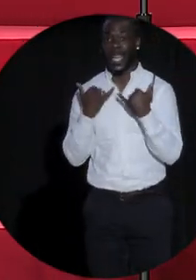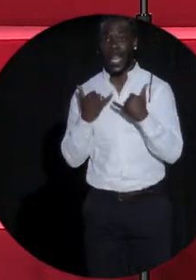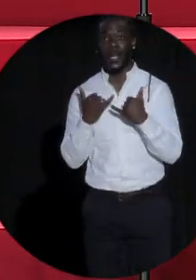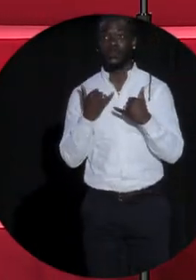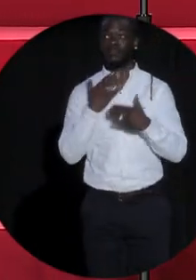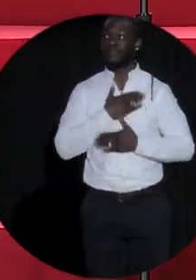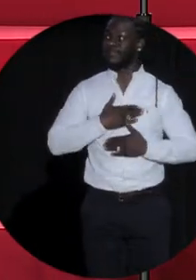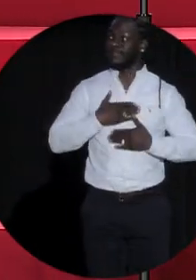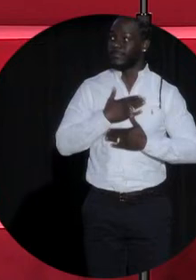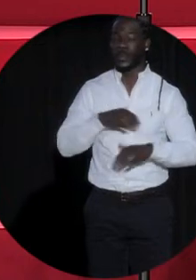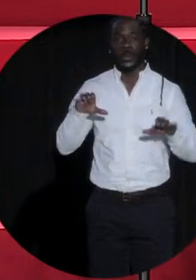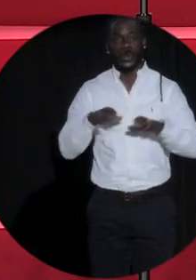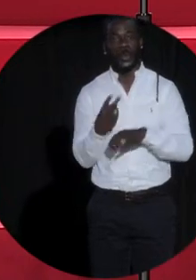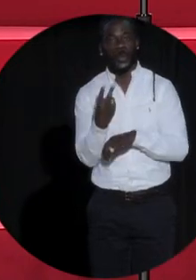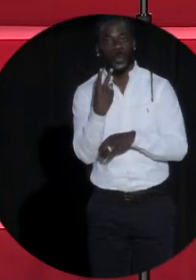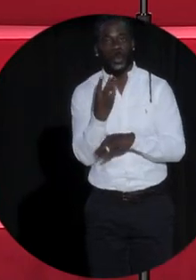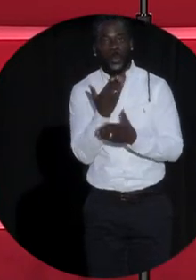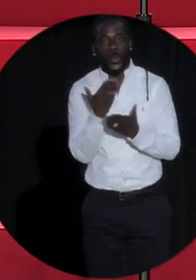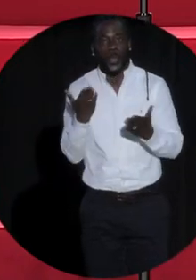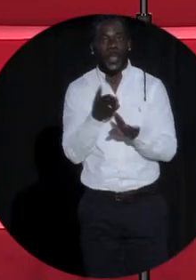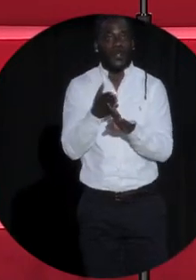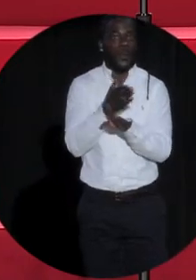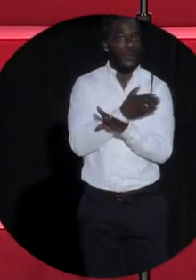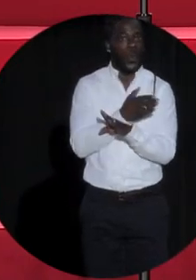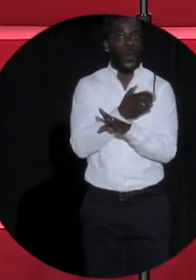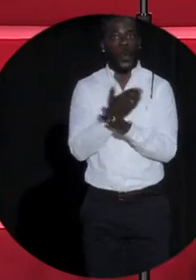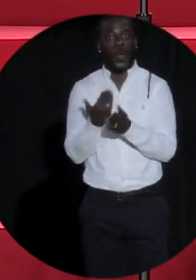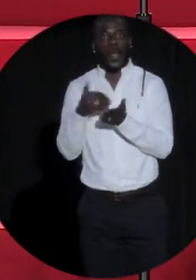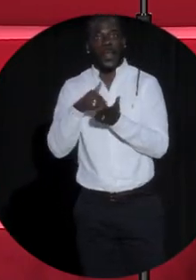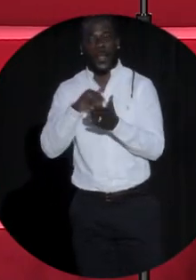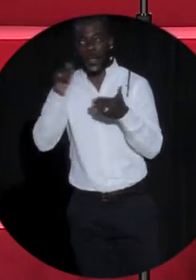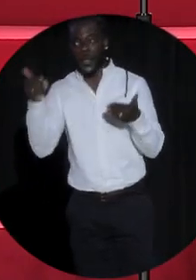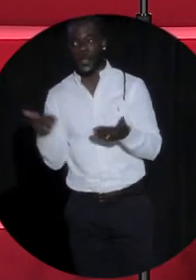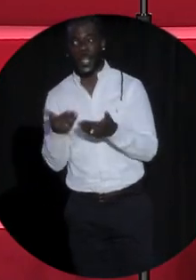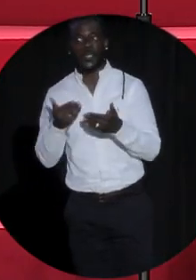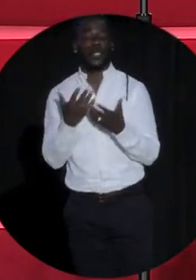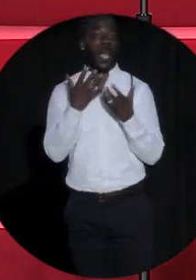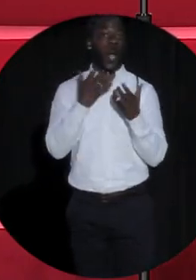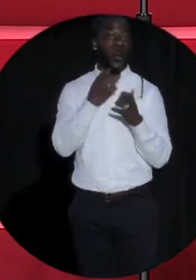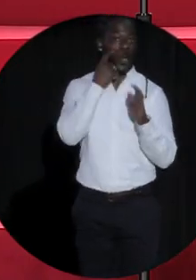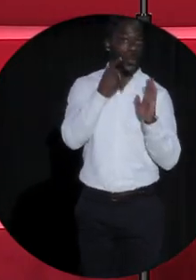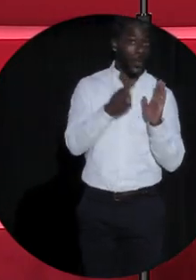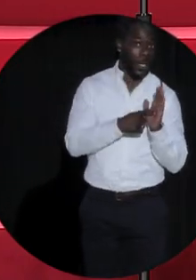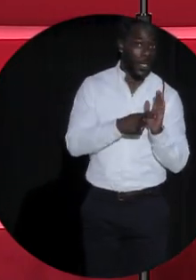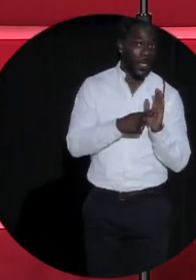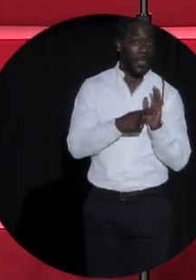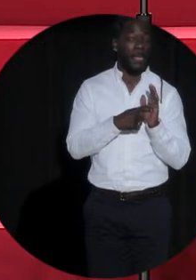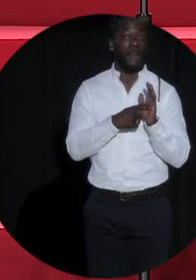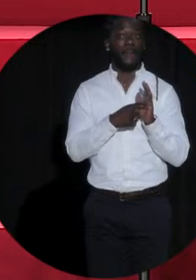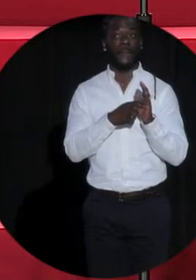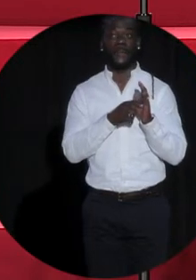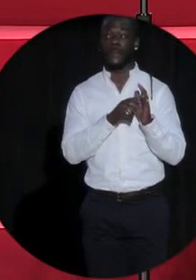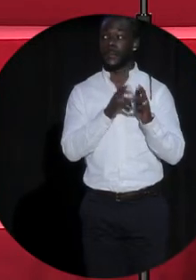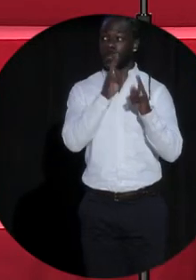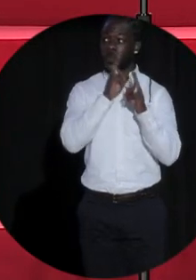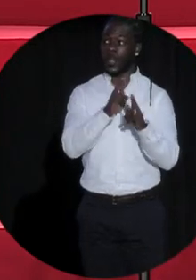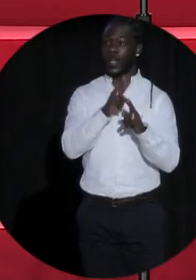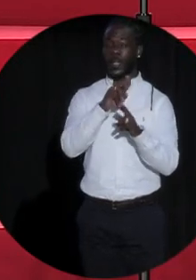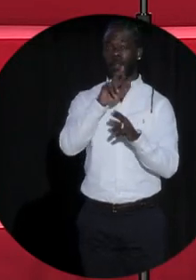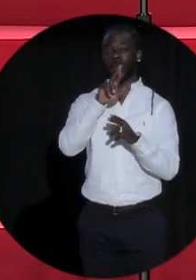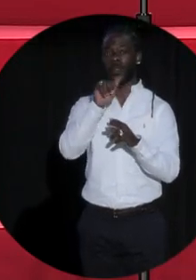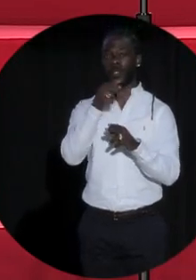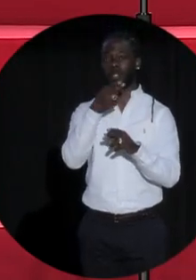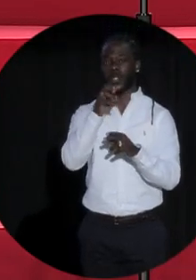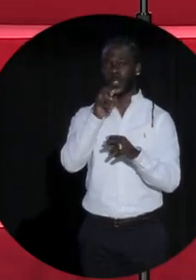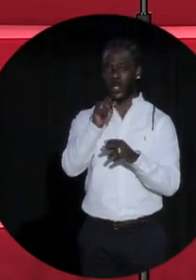this time to do two things before I make another introduction. I do want to recognize the Honorable Rashern